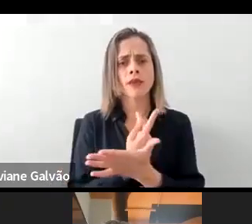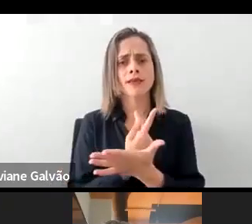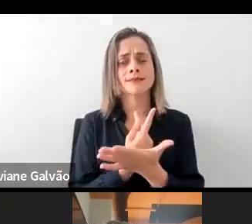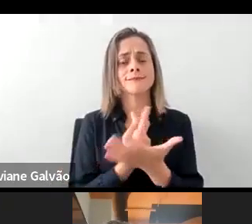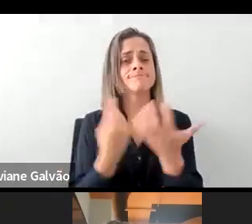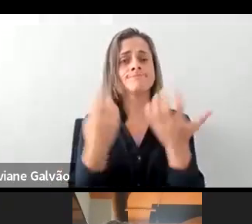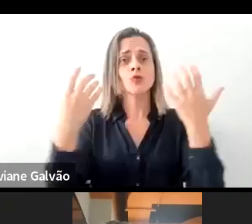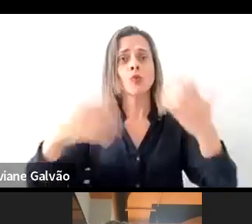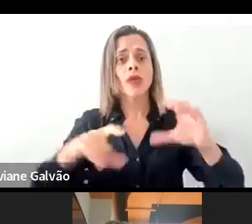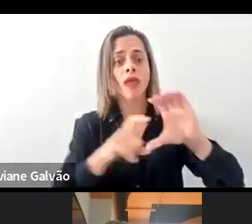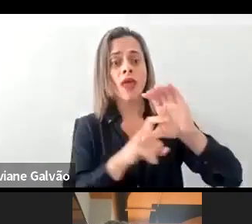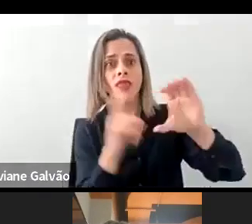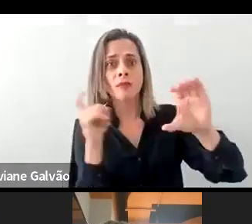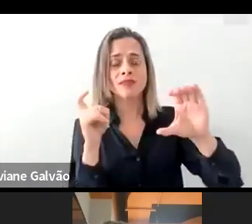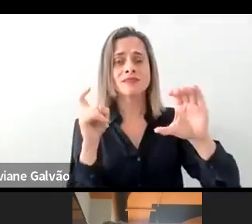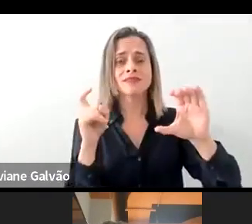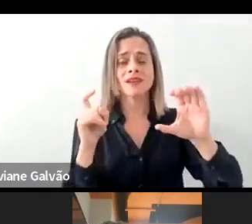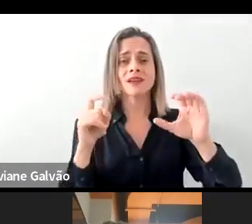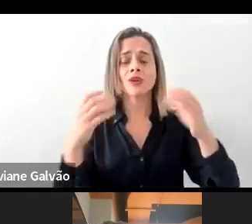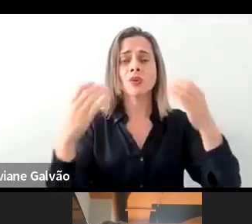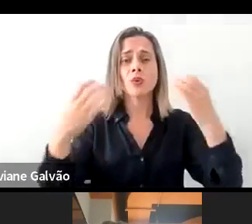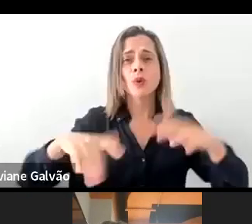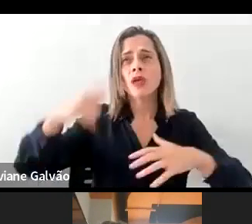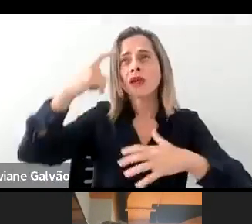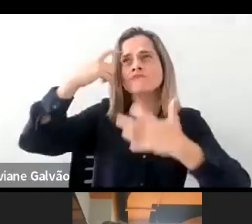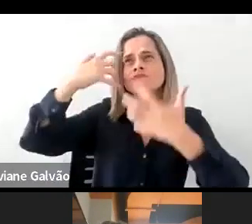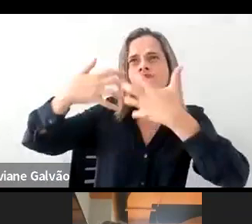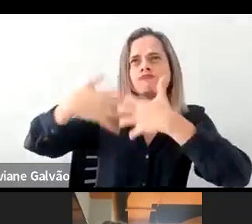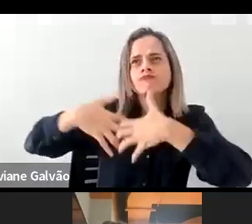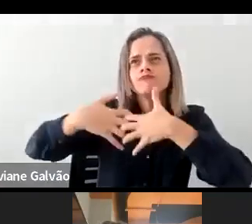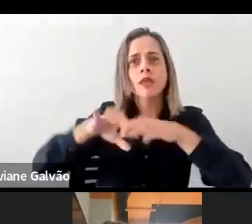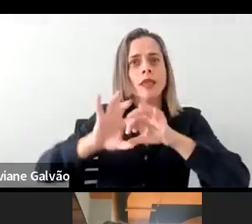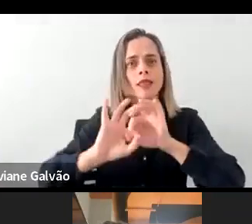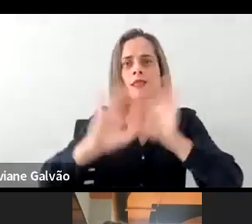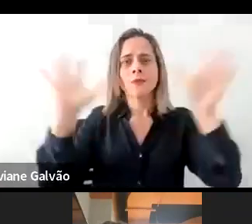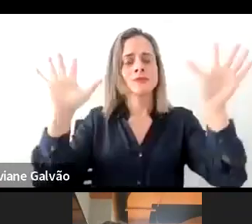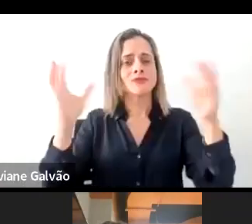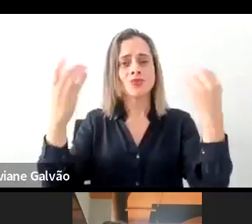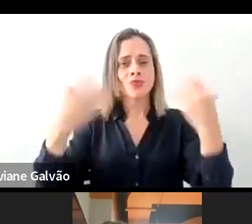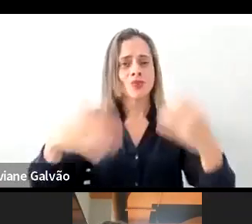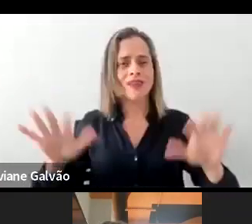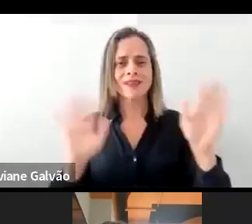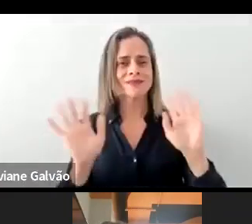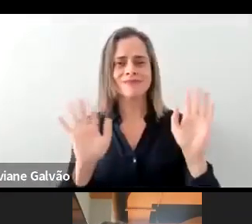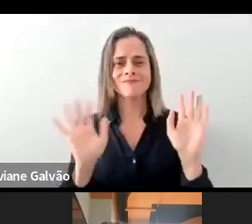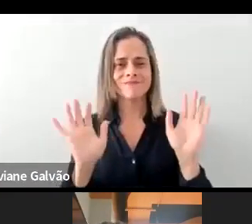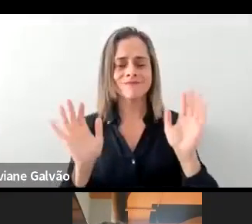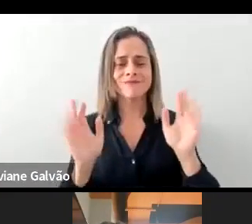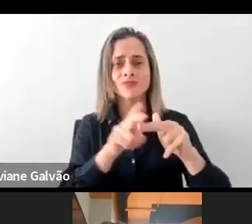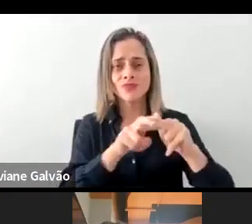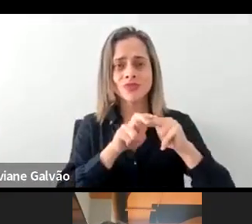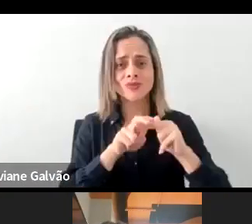autonomous organization and interactions, because these are dangerous to the authorities.